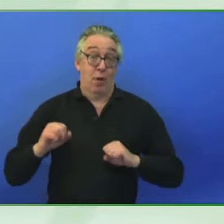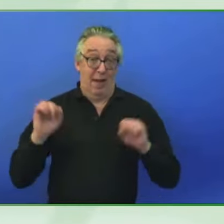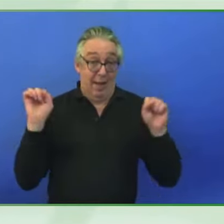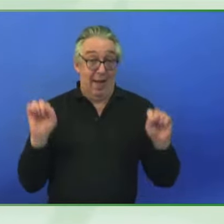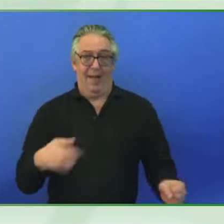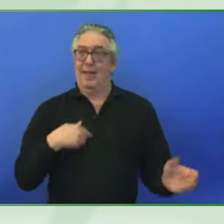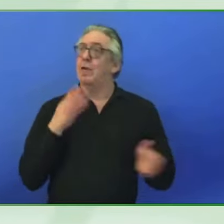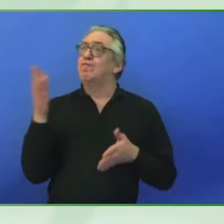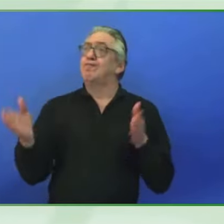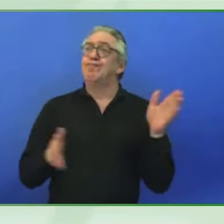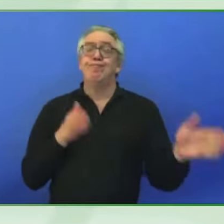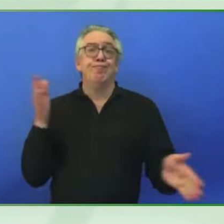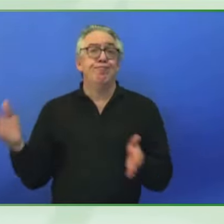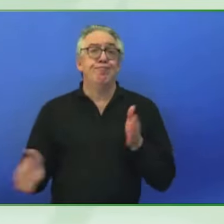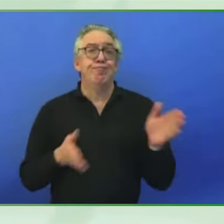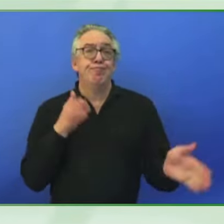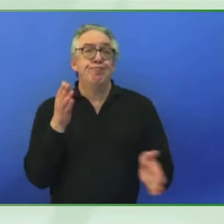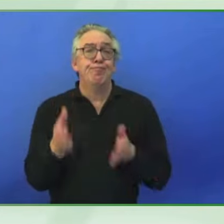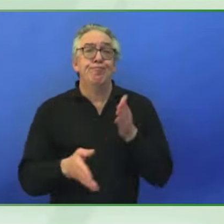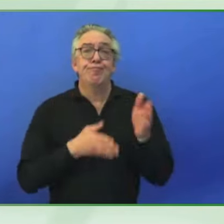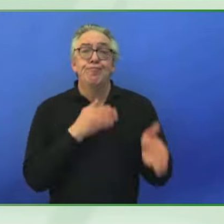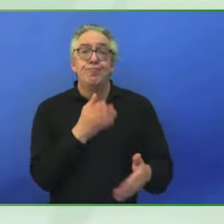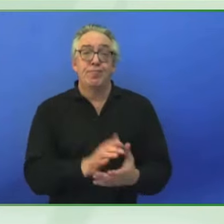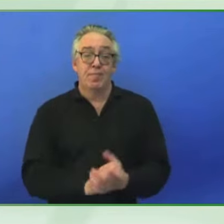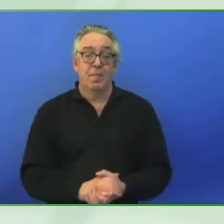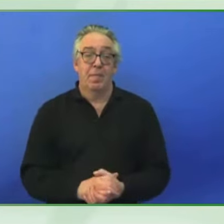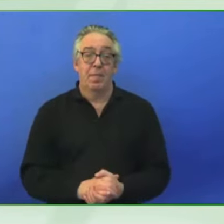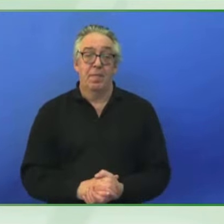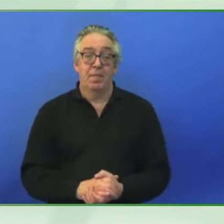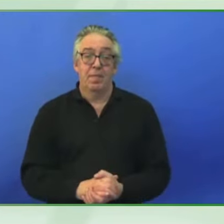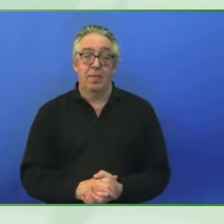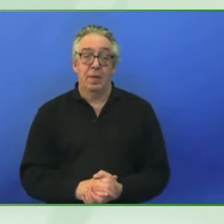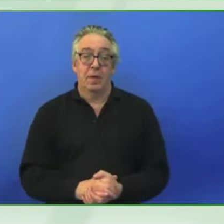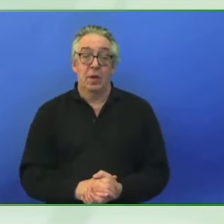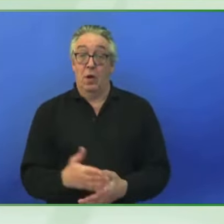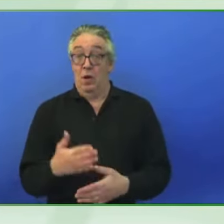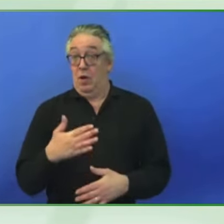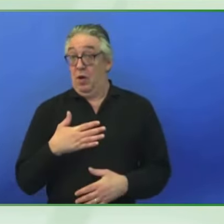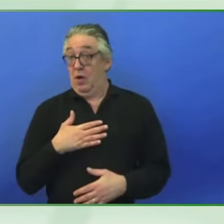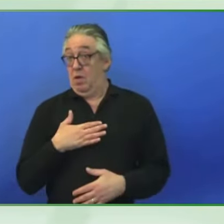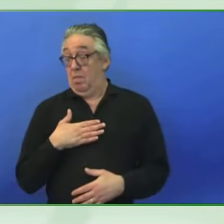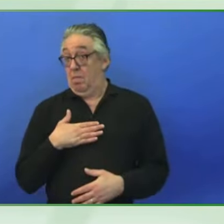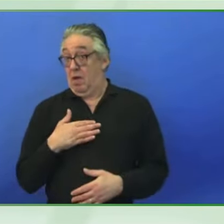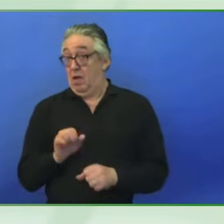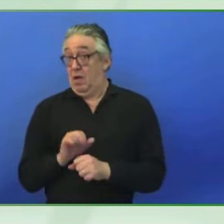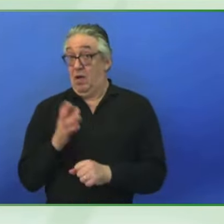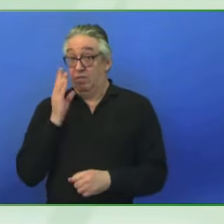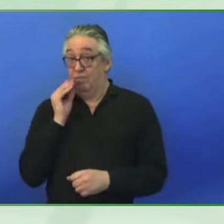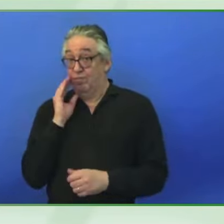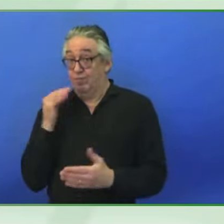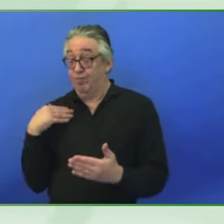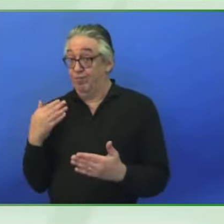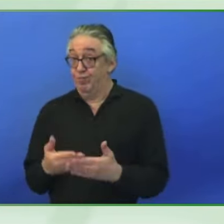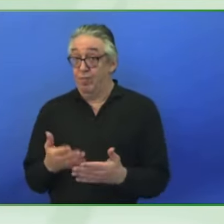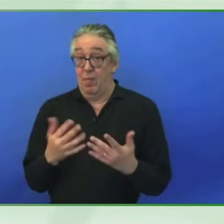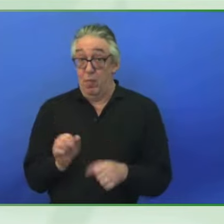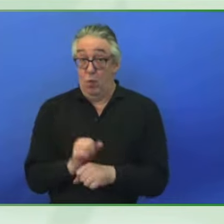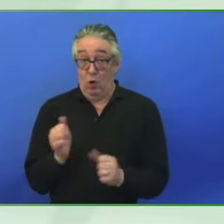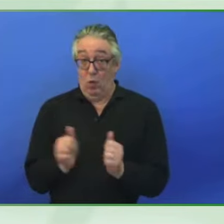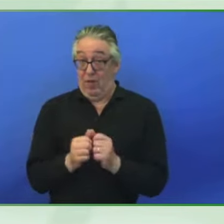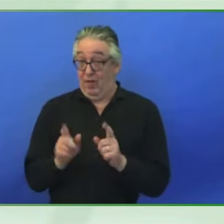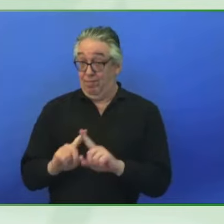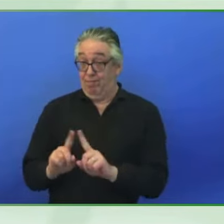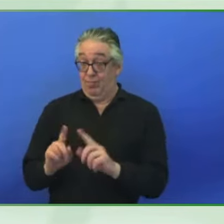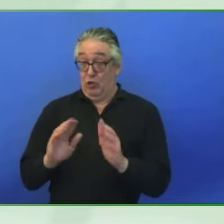around the city. And I know in my work with cities around the world, again, it doesn't matter if it's a big city or a